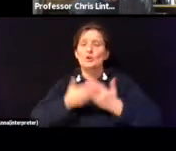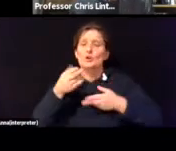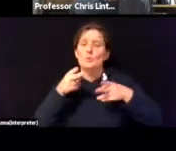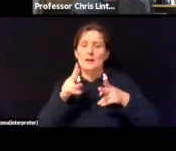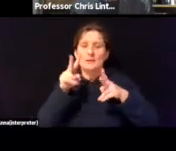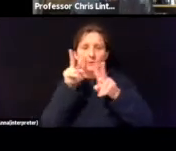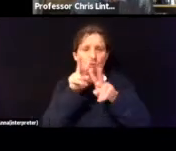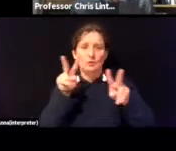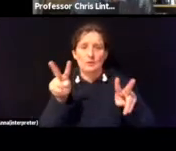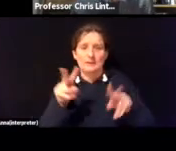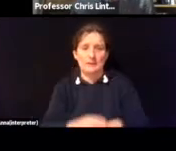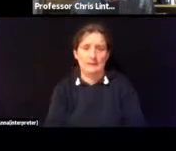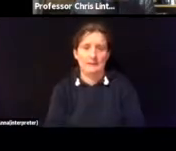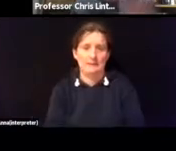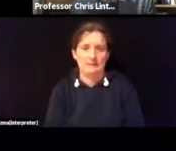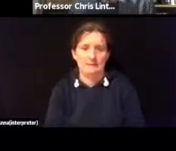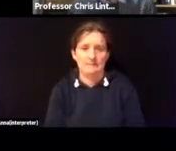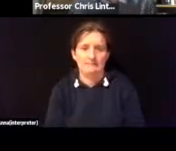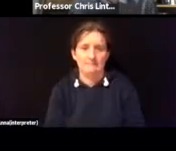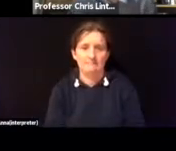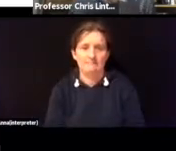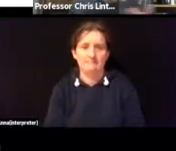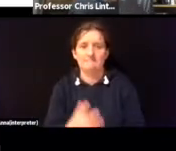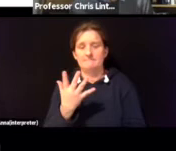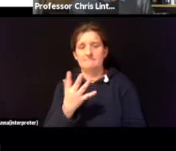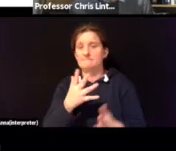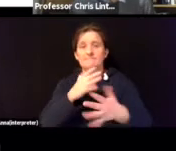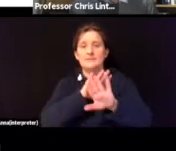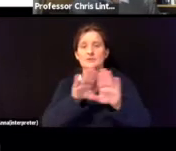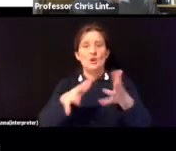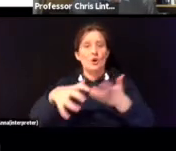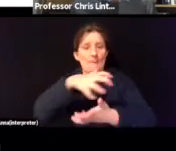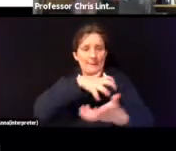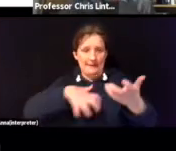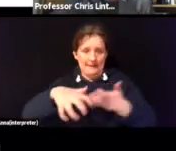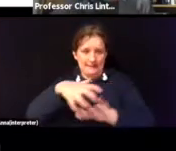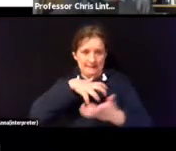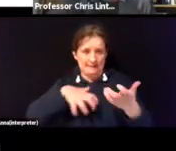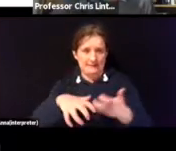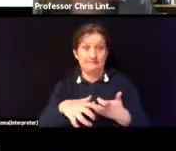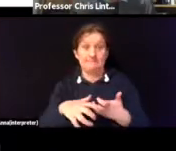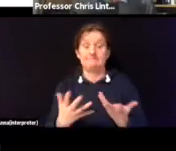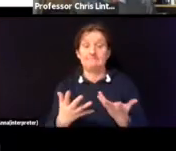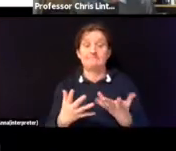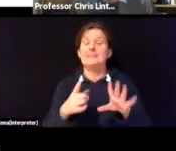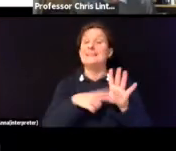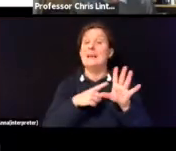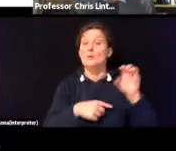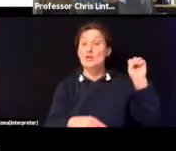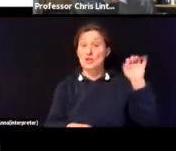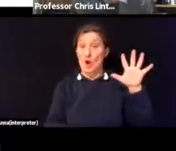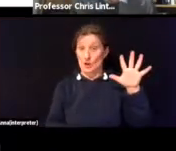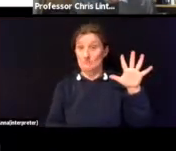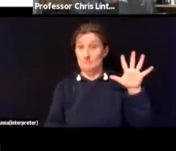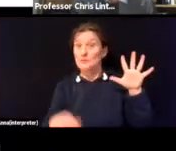the presence of planets. And they're not complicated. Here's an example. The yellow thing here is the sun. You'll remember